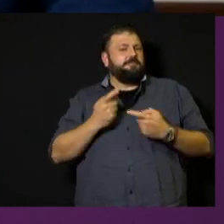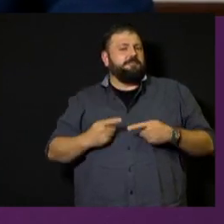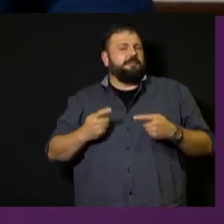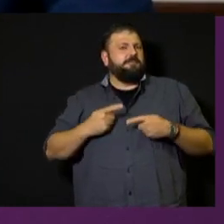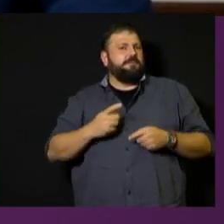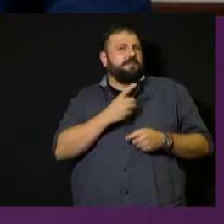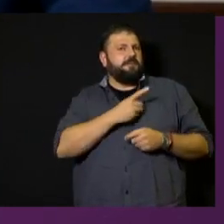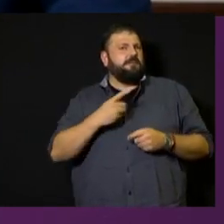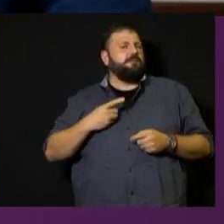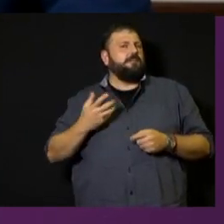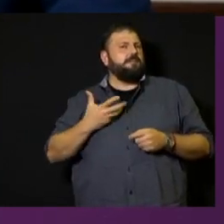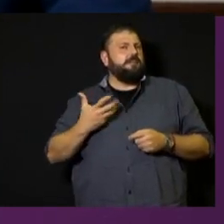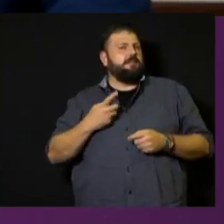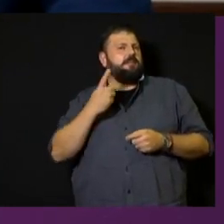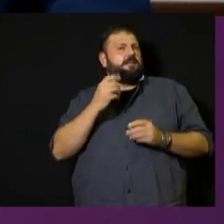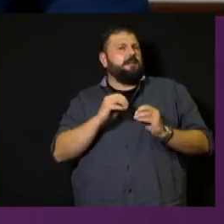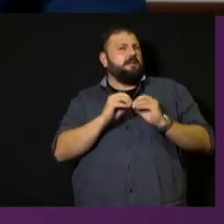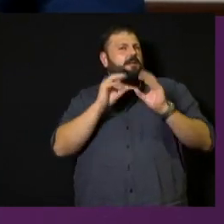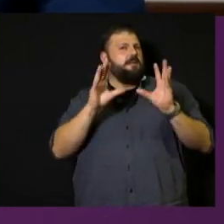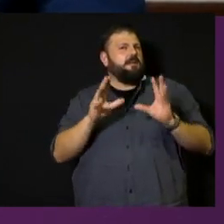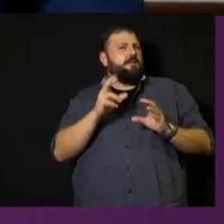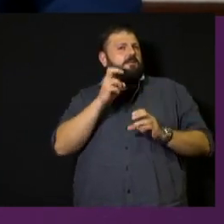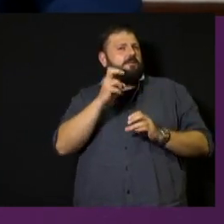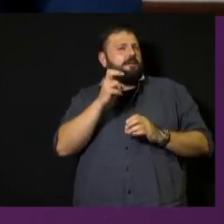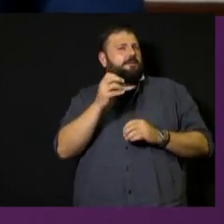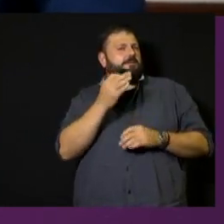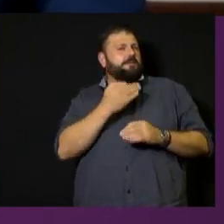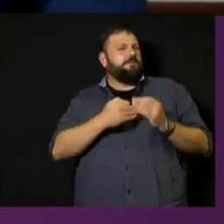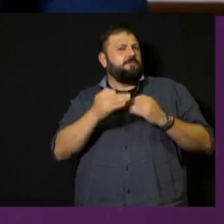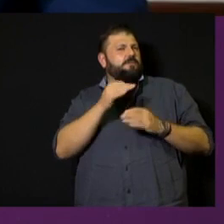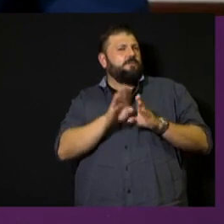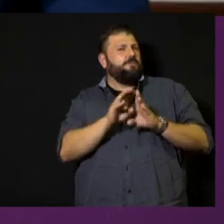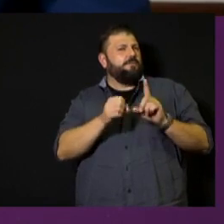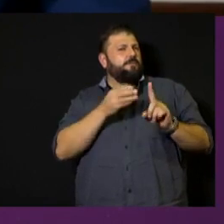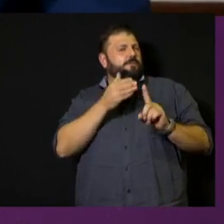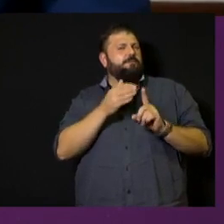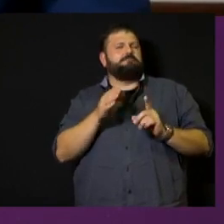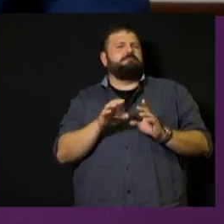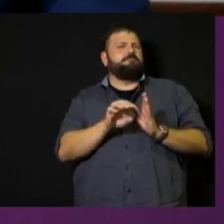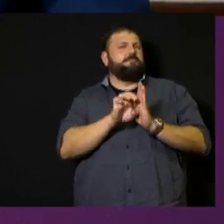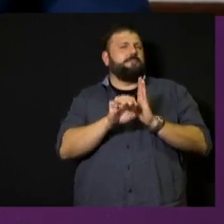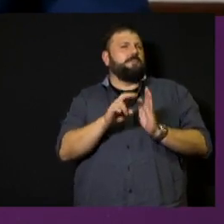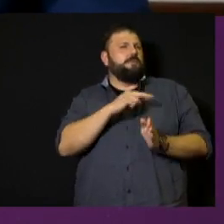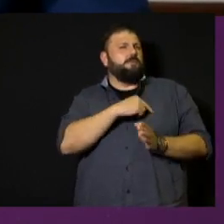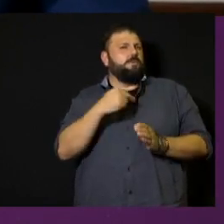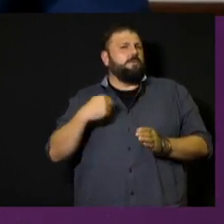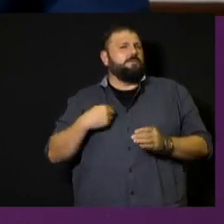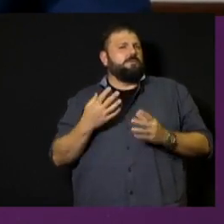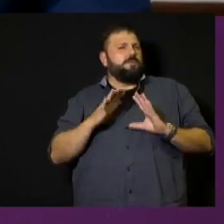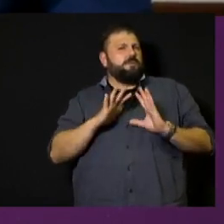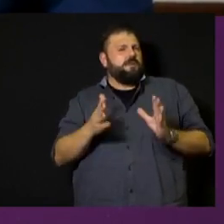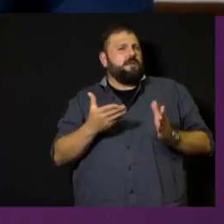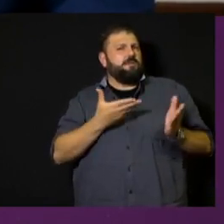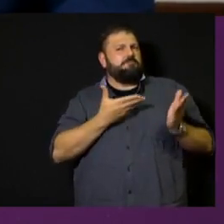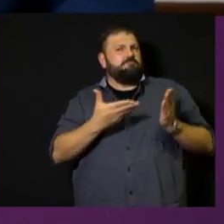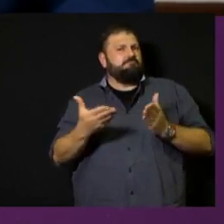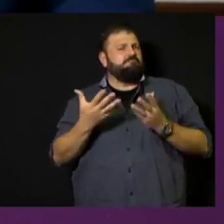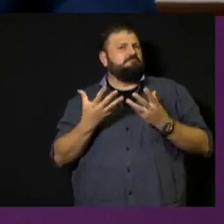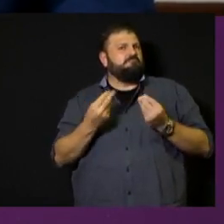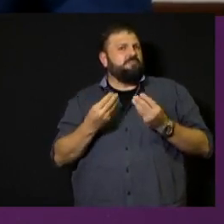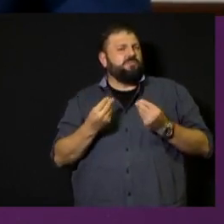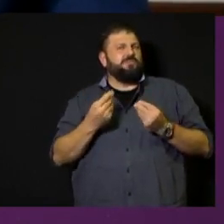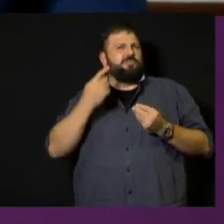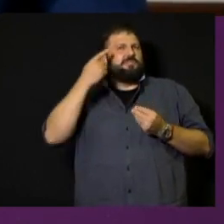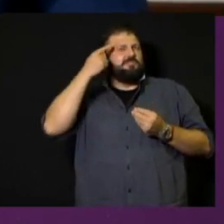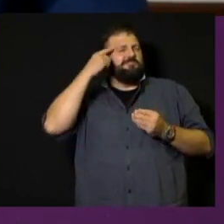be clear that you want to go somewhere. In our case, we were in such